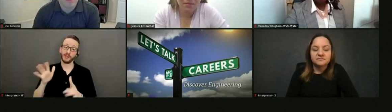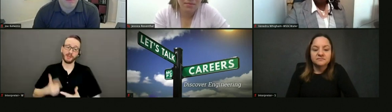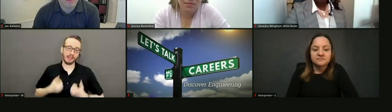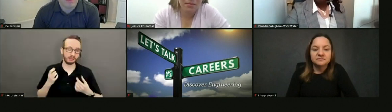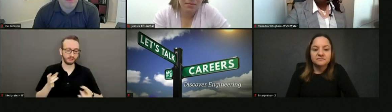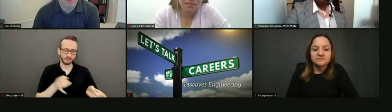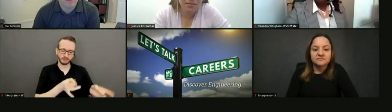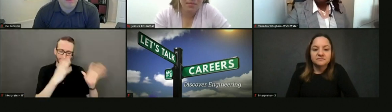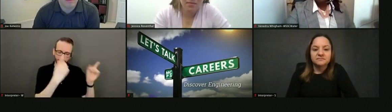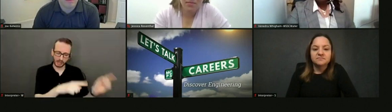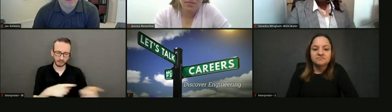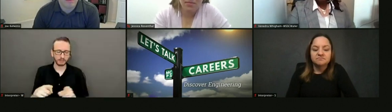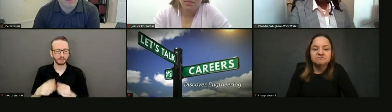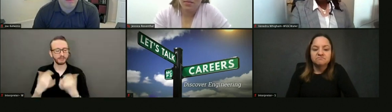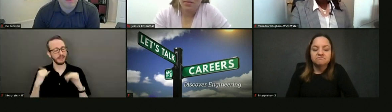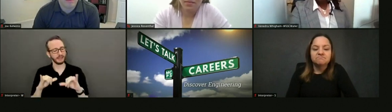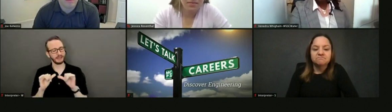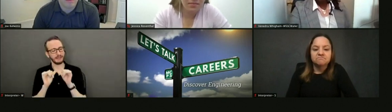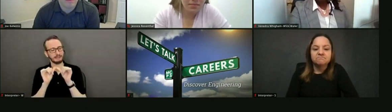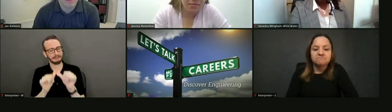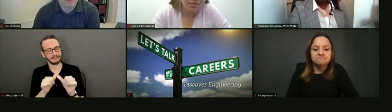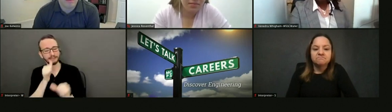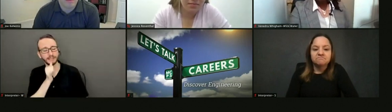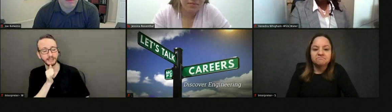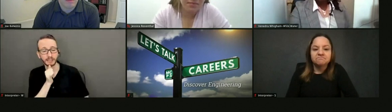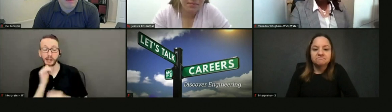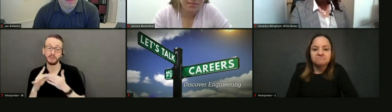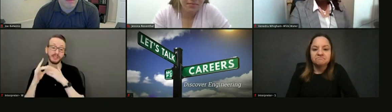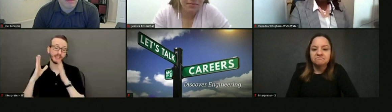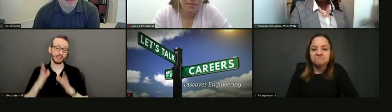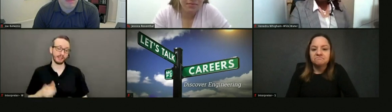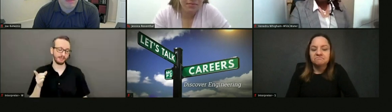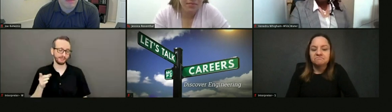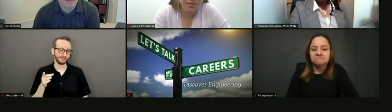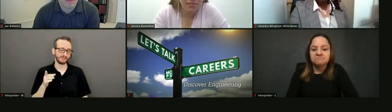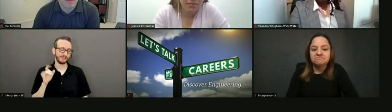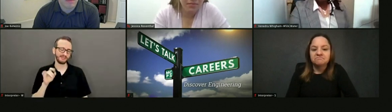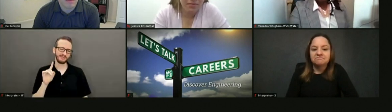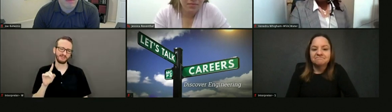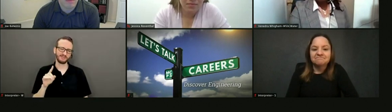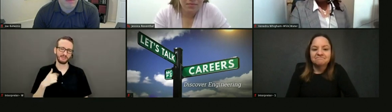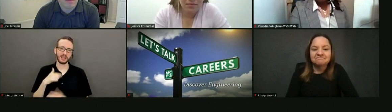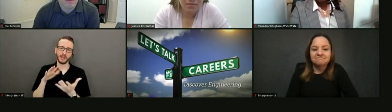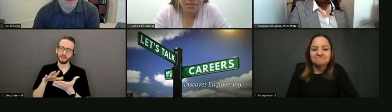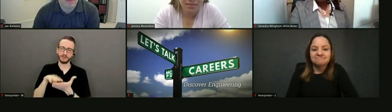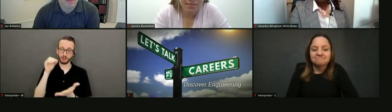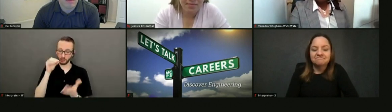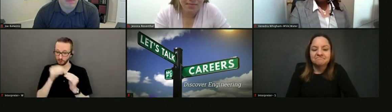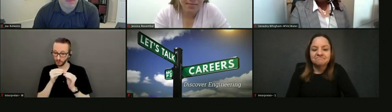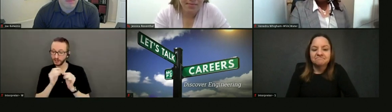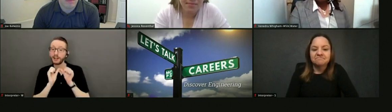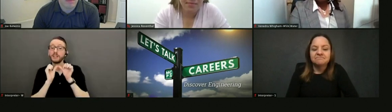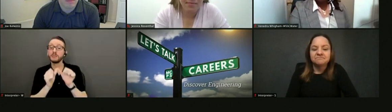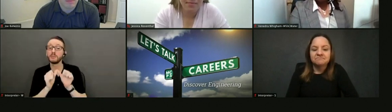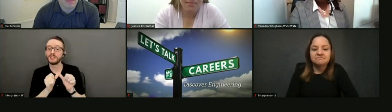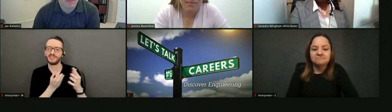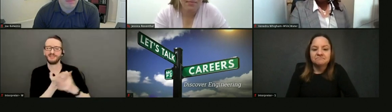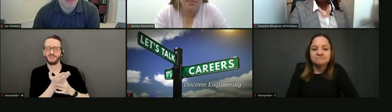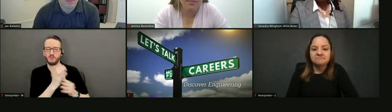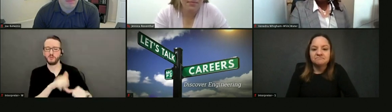kind of made it through and was a leader. So that's want to learn more about how you persist through all those